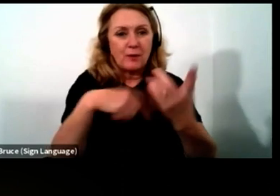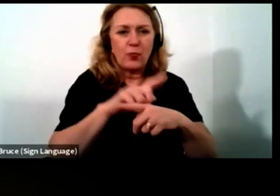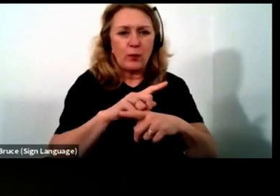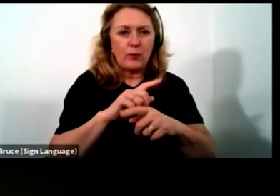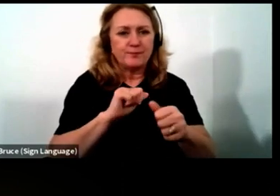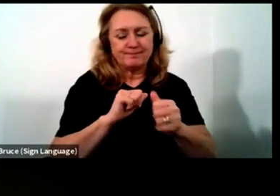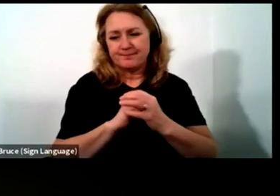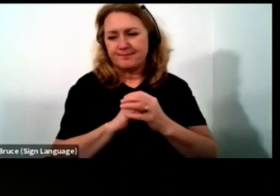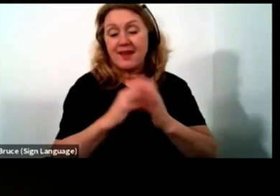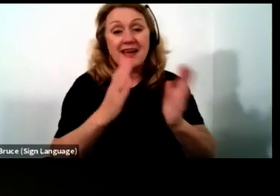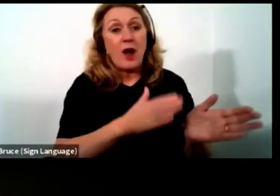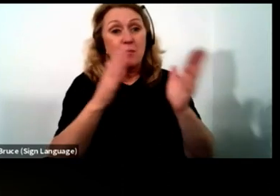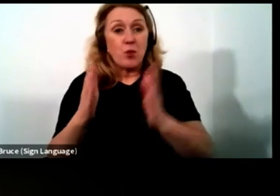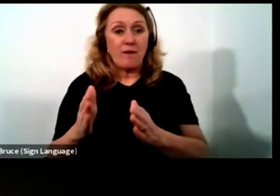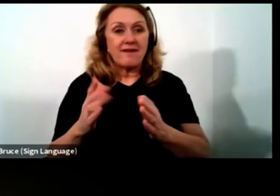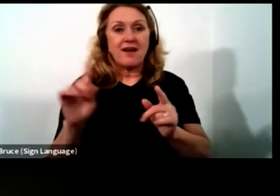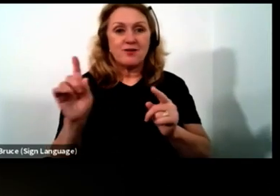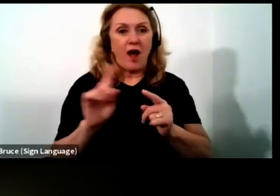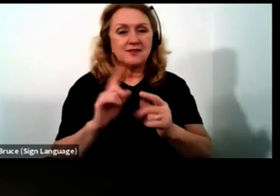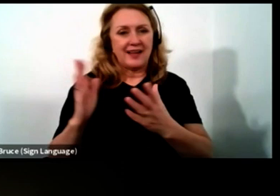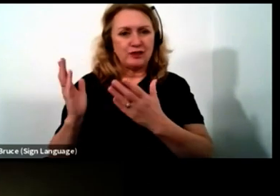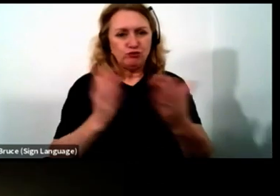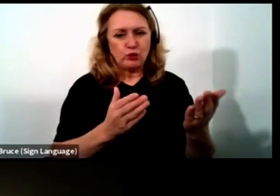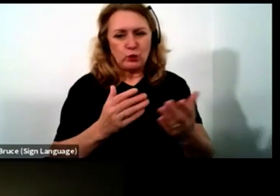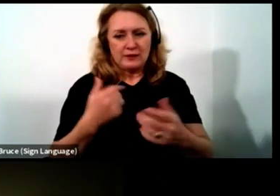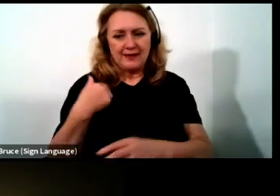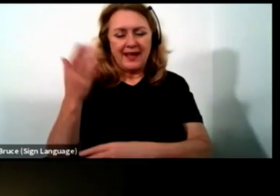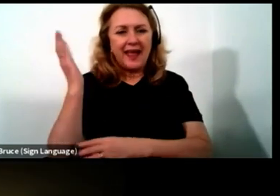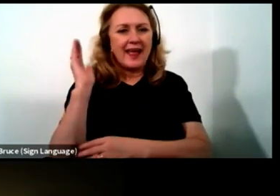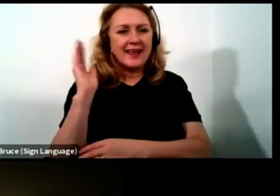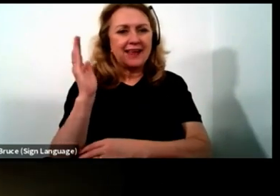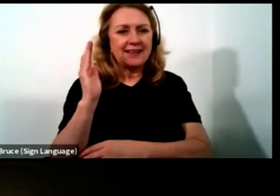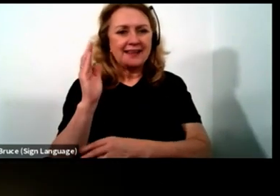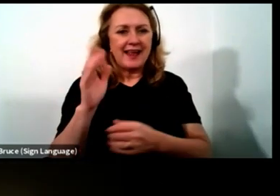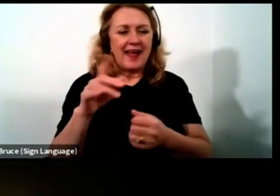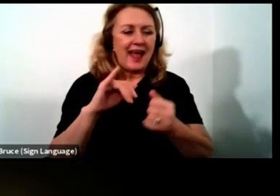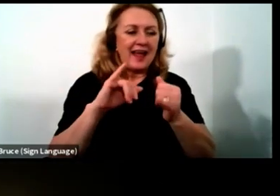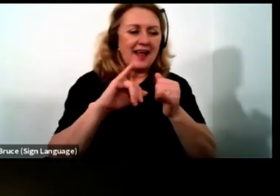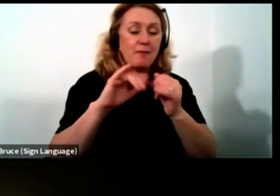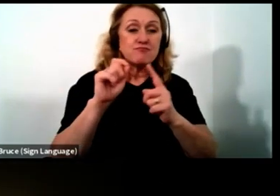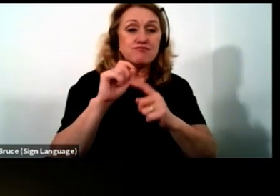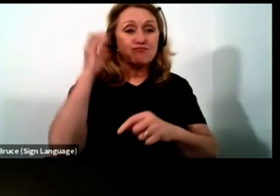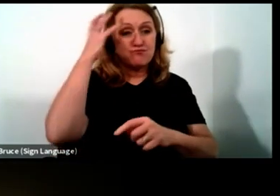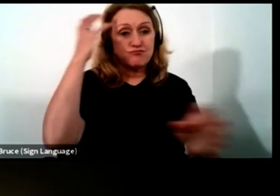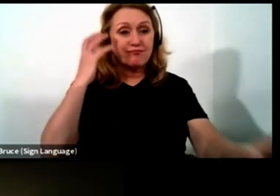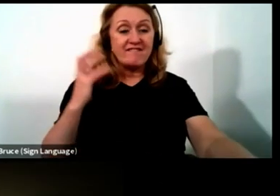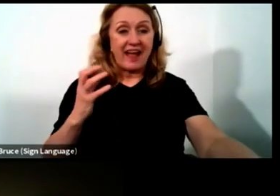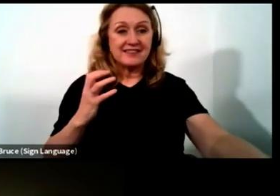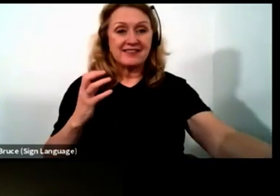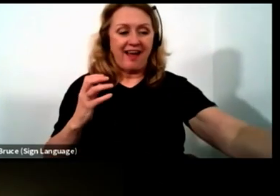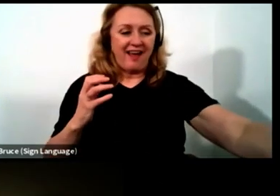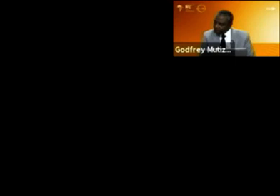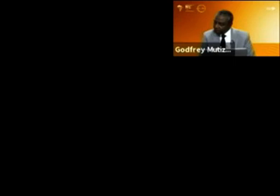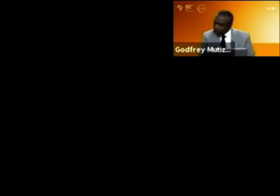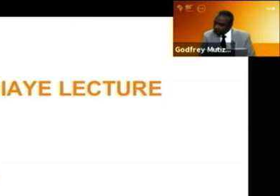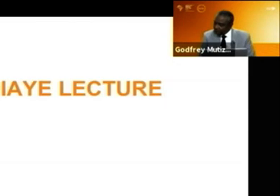I move on to our next session now, and I'd like to introduce our guest speaker, Professor Sarah B. Erno Ayang Agbo, who is